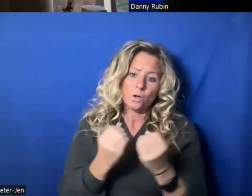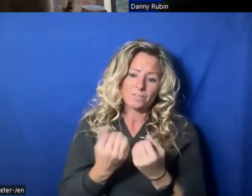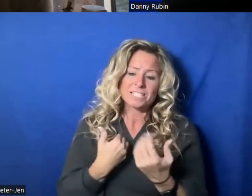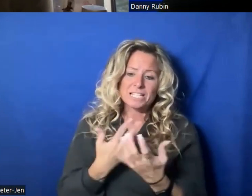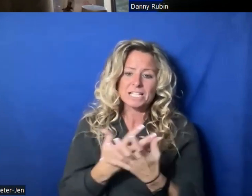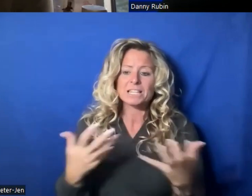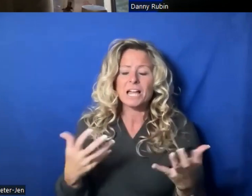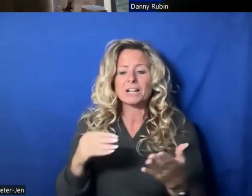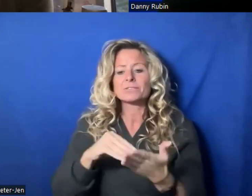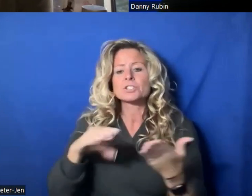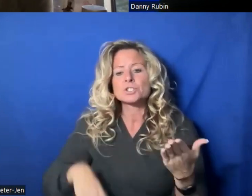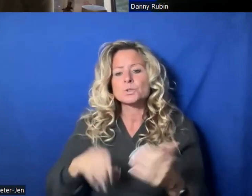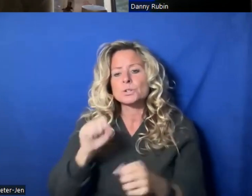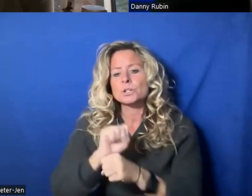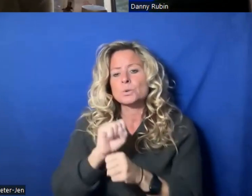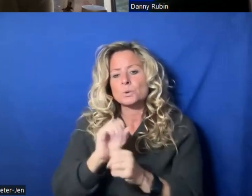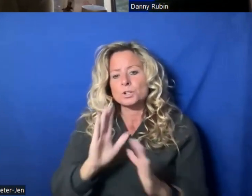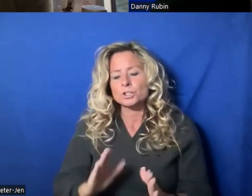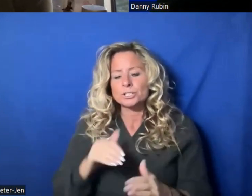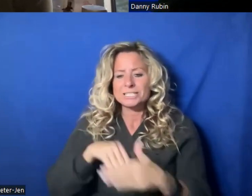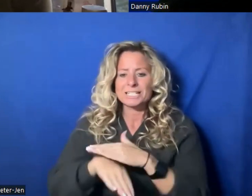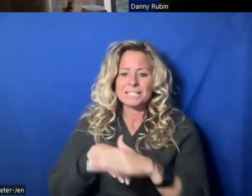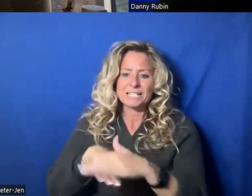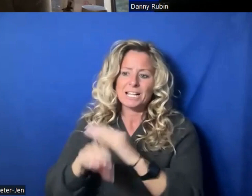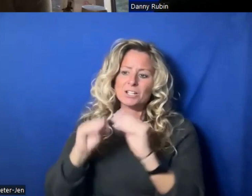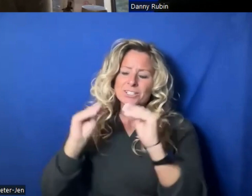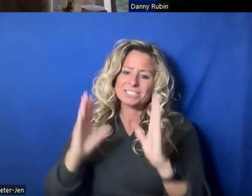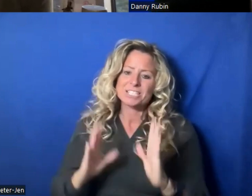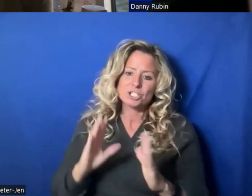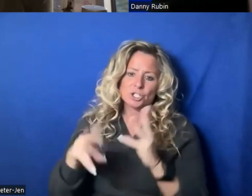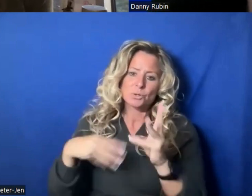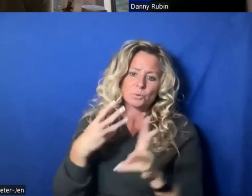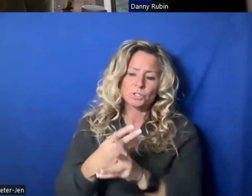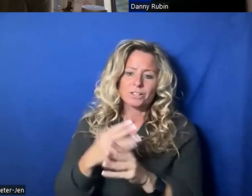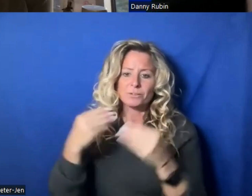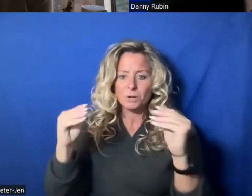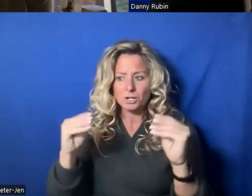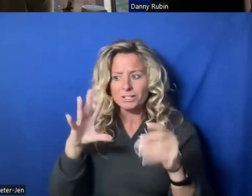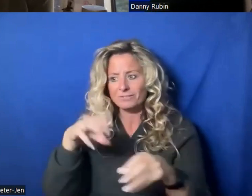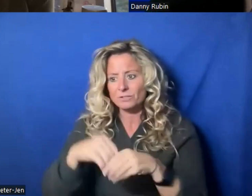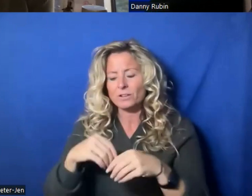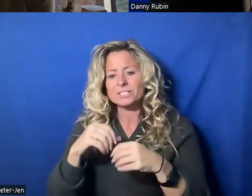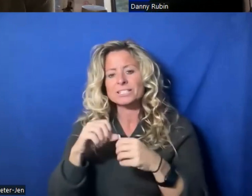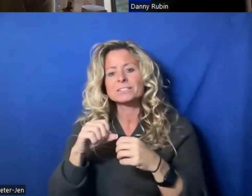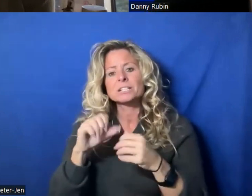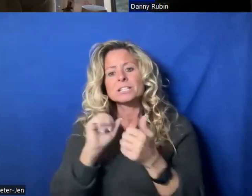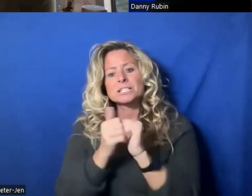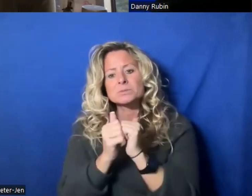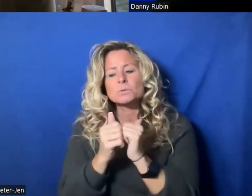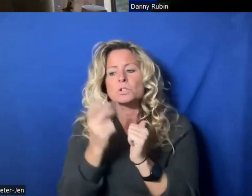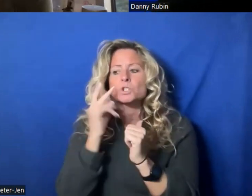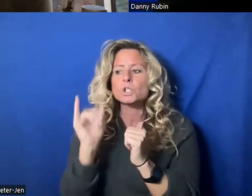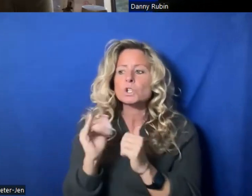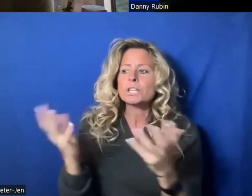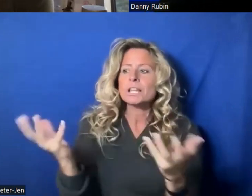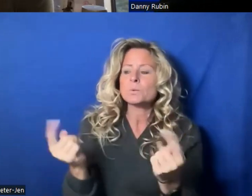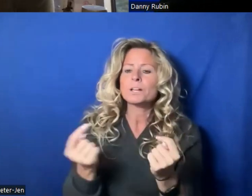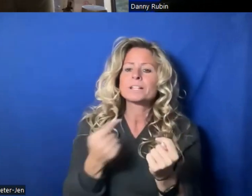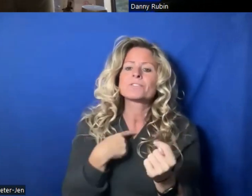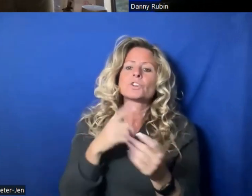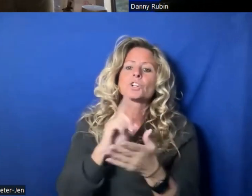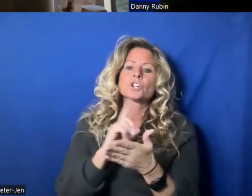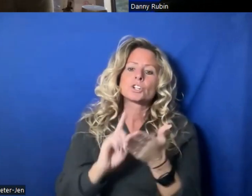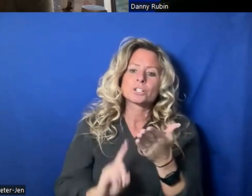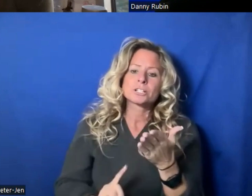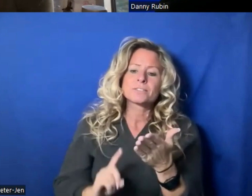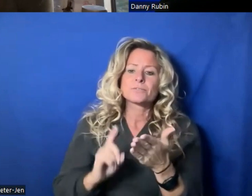in and out of it, trying to teach them what the world of marketing looks like in sports. What does it look to do graphic design? What does it look